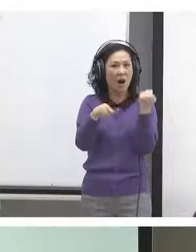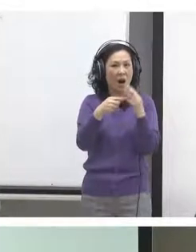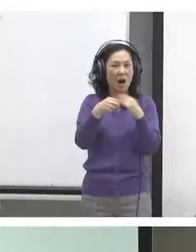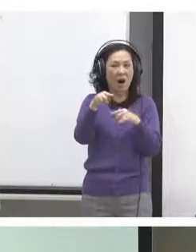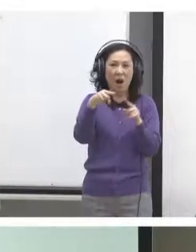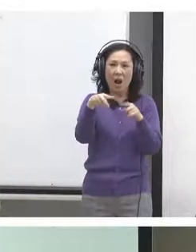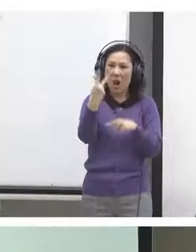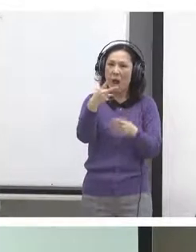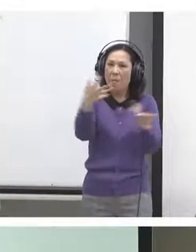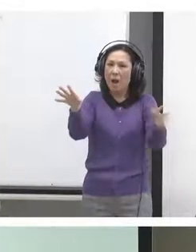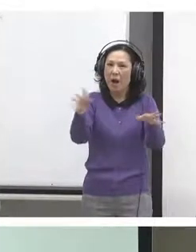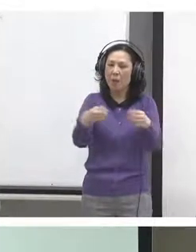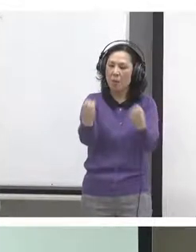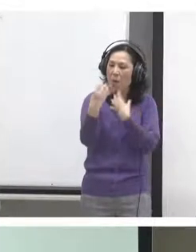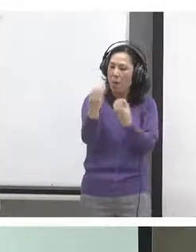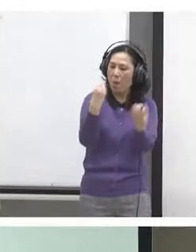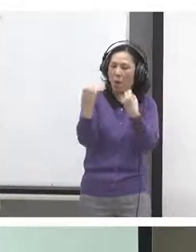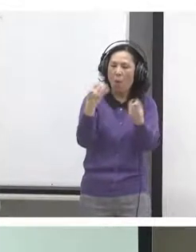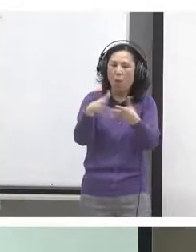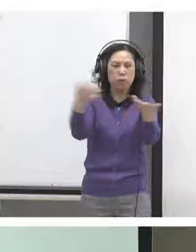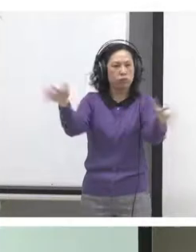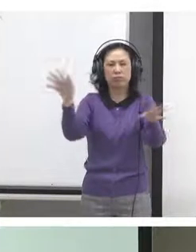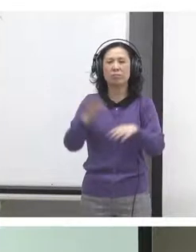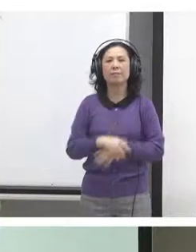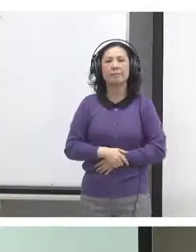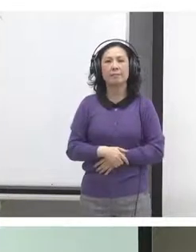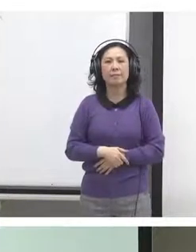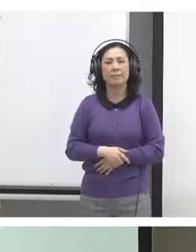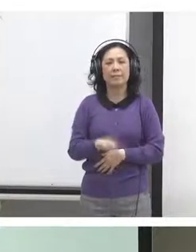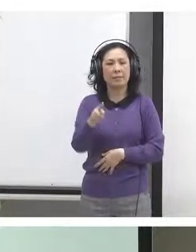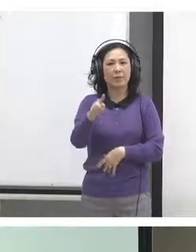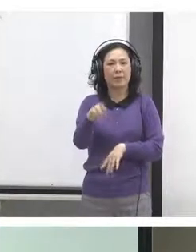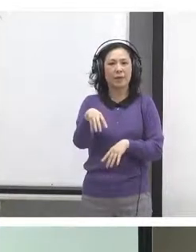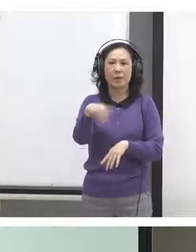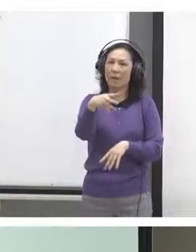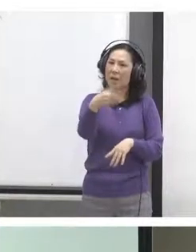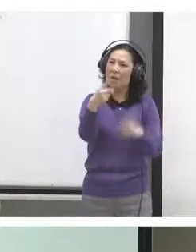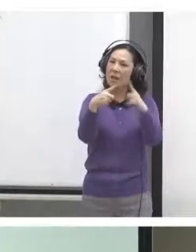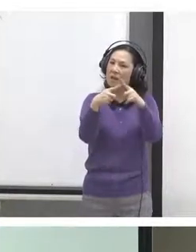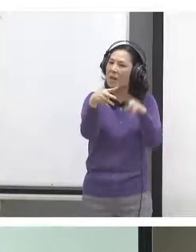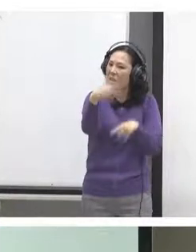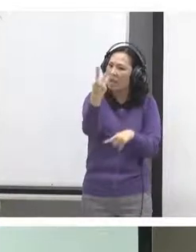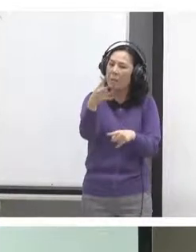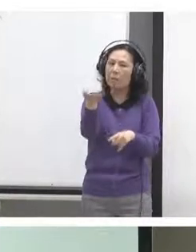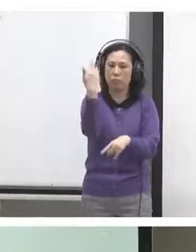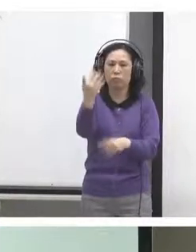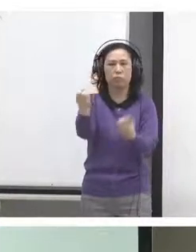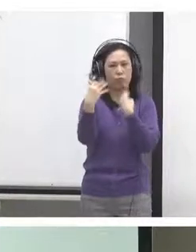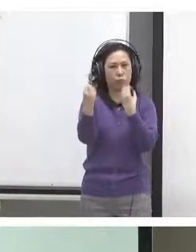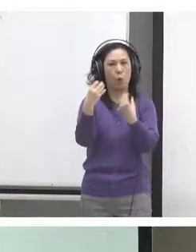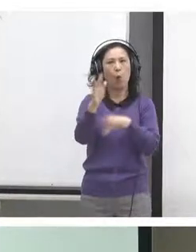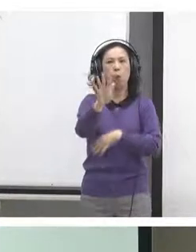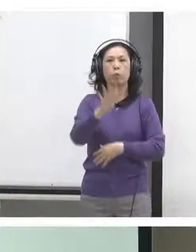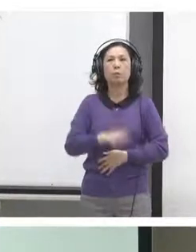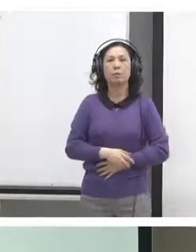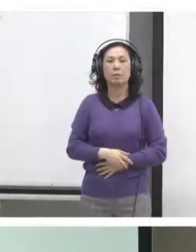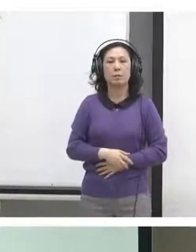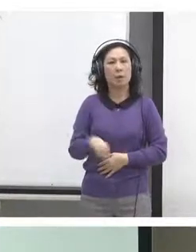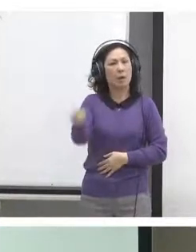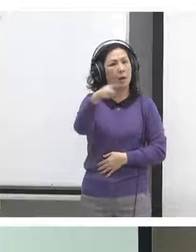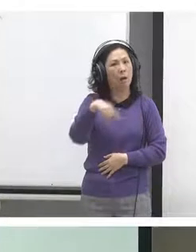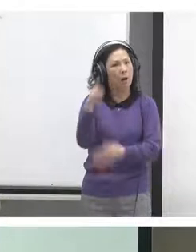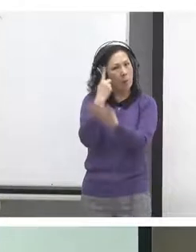there are more than 300 contributors. People improved the website dramatically day by